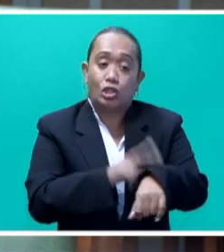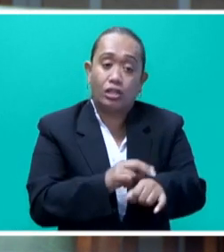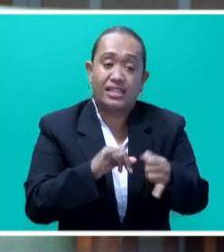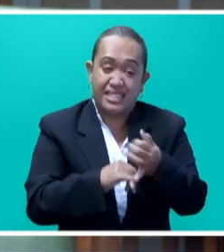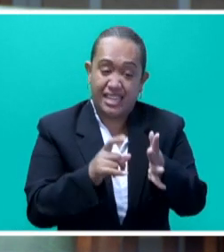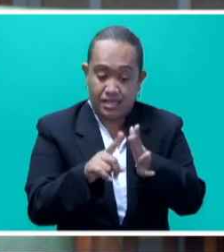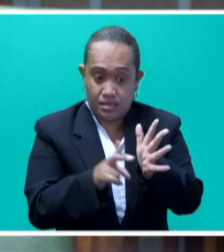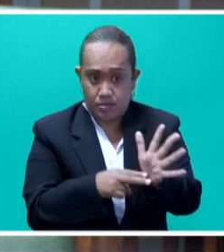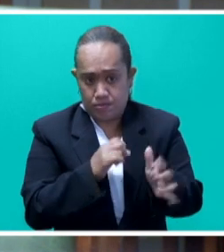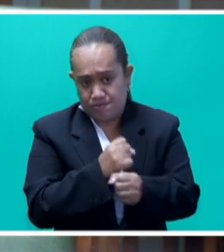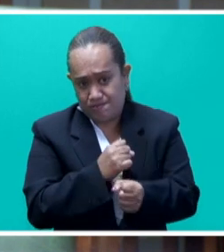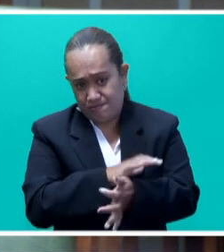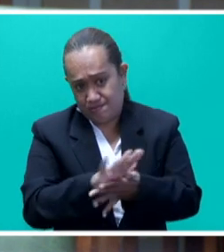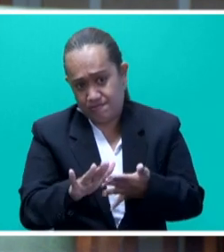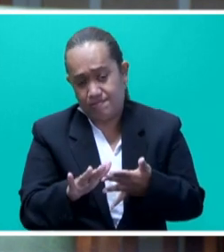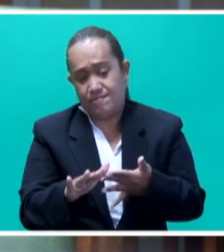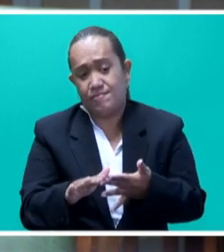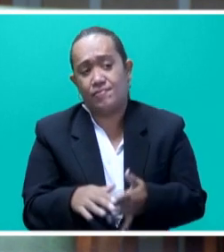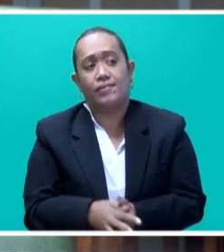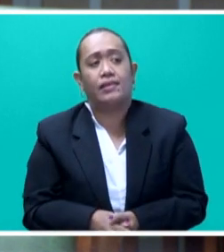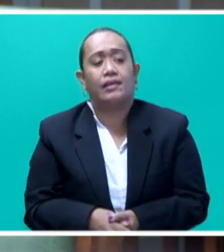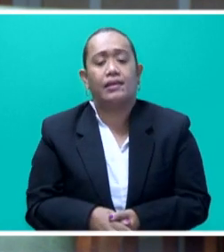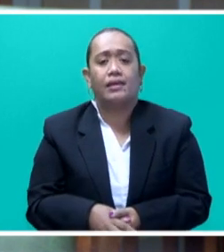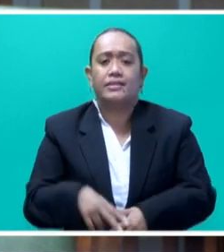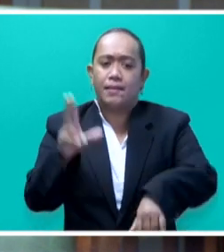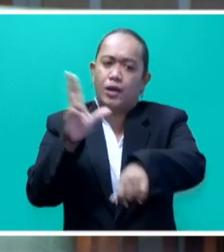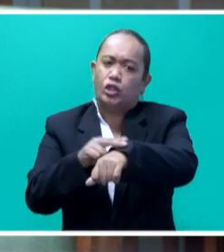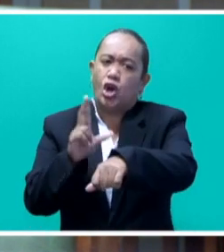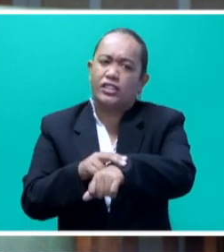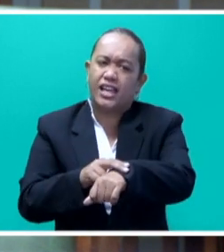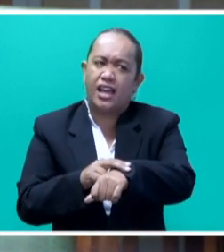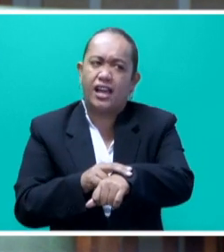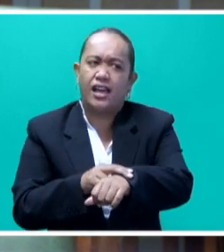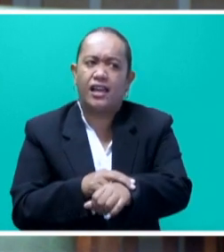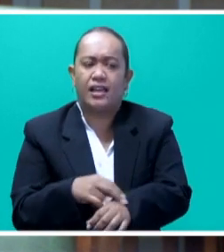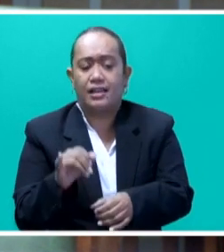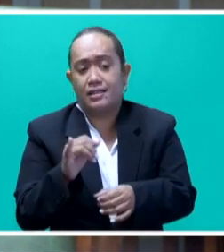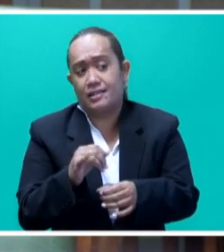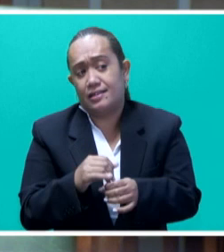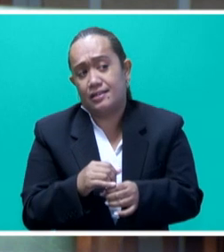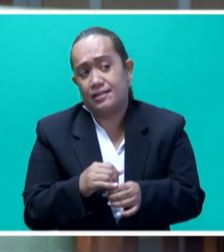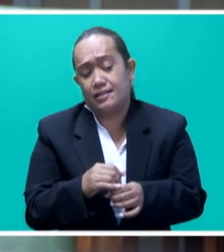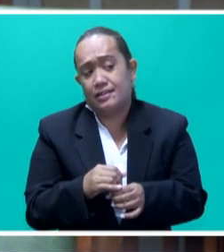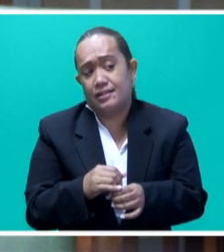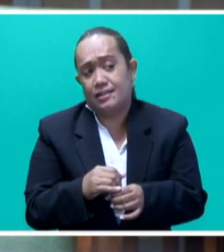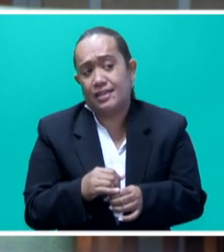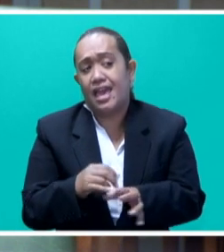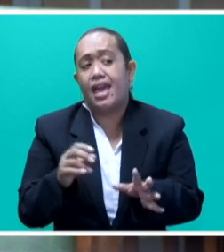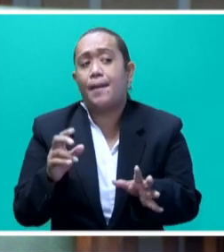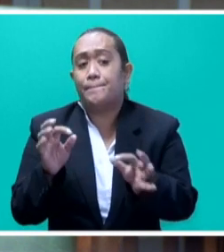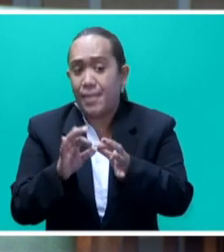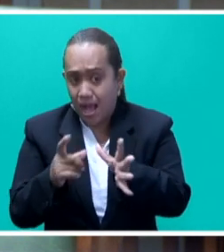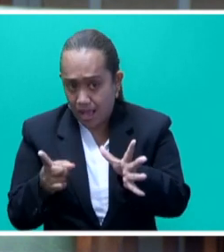Diva Kamlesh Singh. The next one is Al Shifa Medical Center, 3 Vaturu Street, Yalalevu,